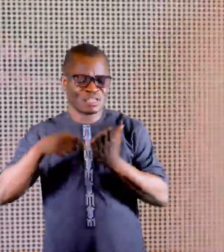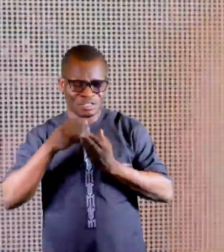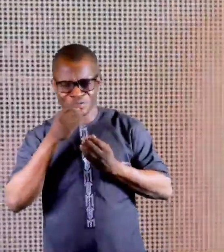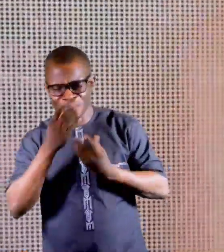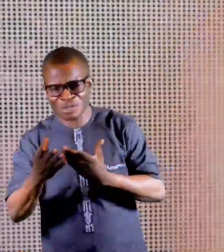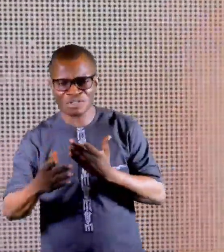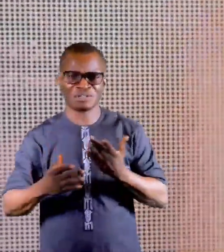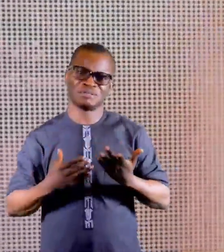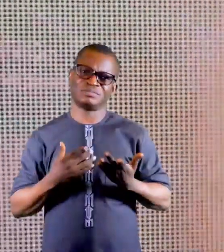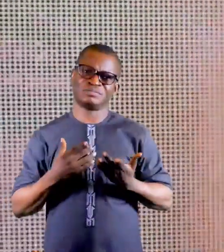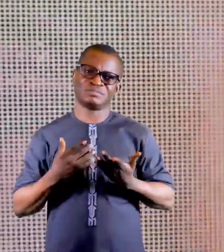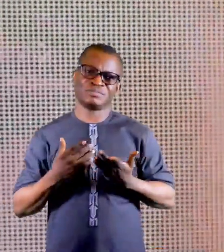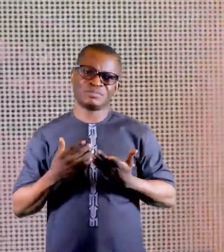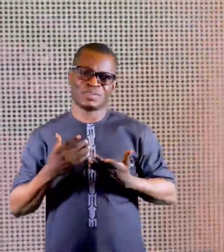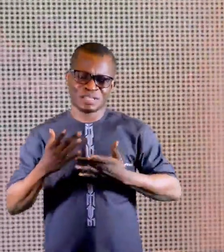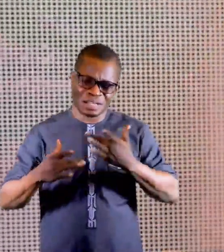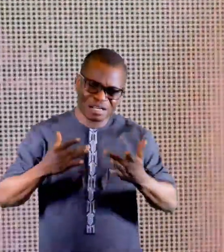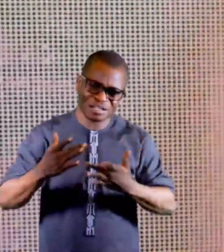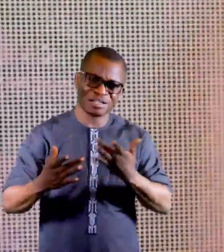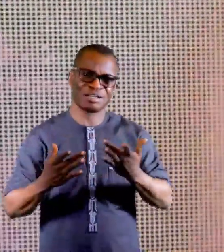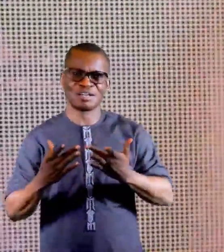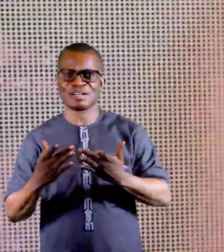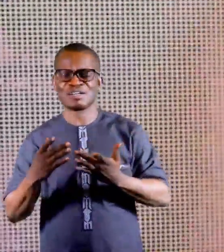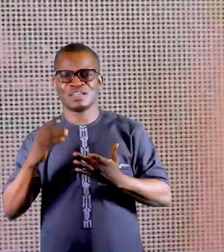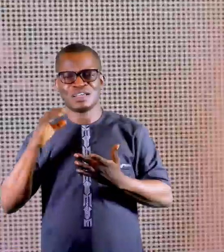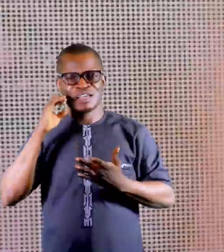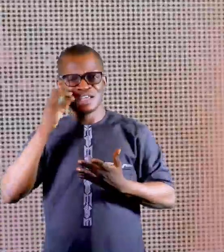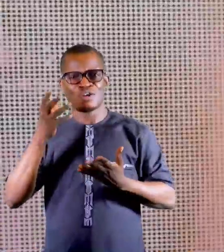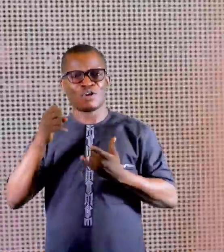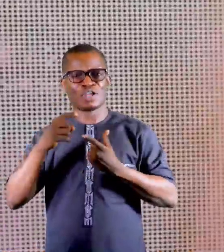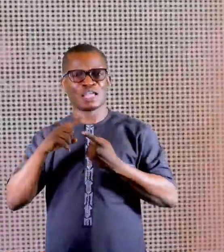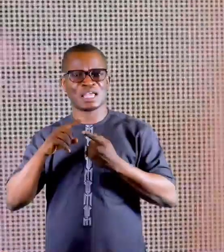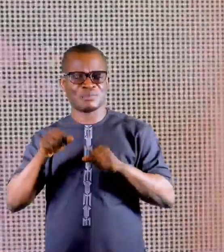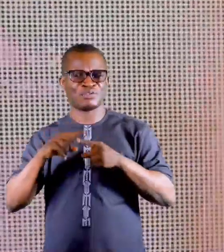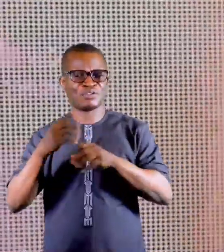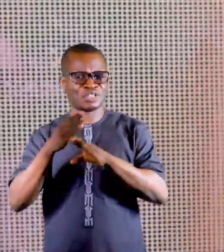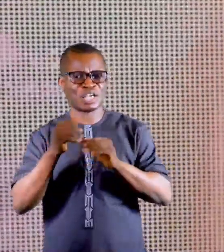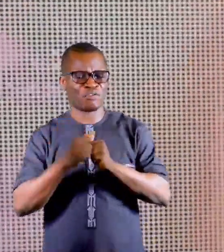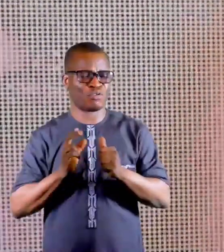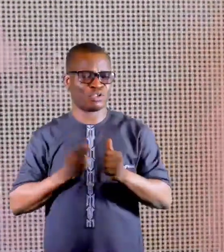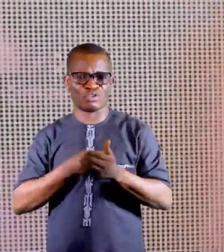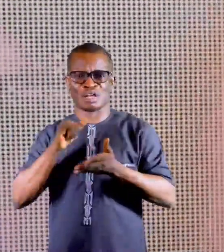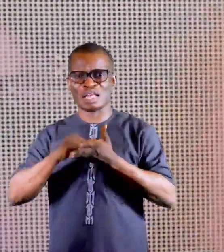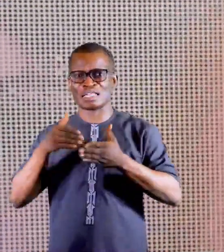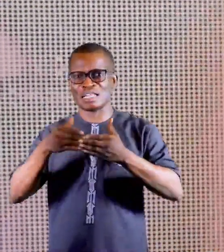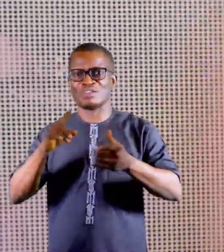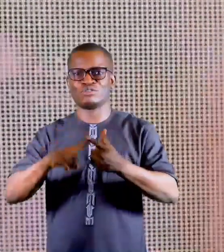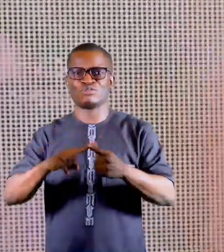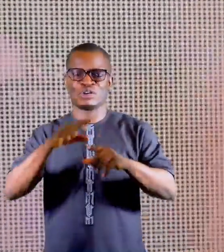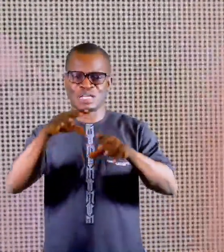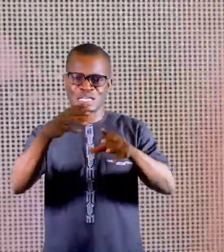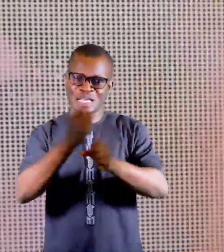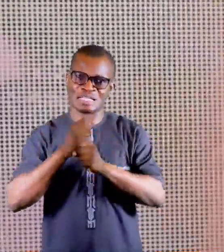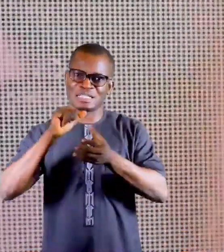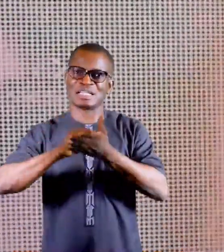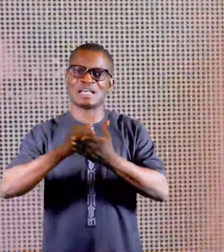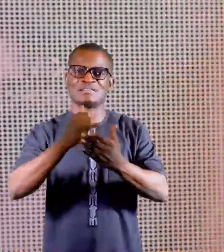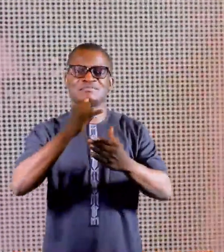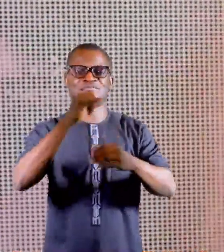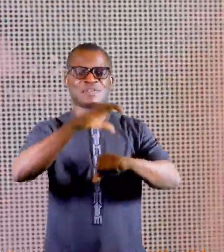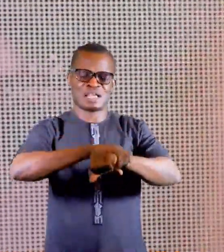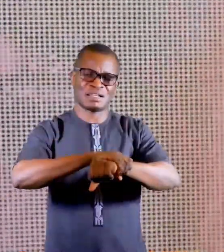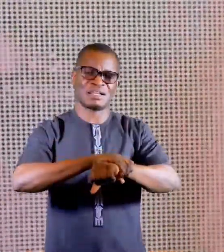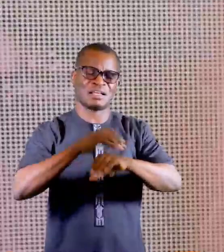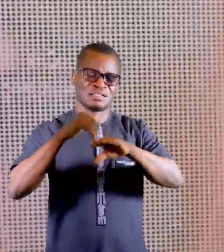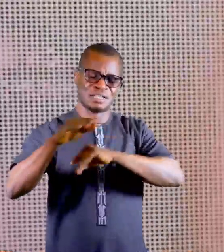the information and intel that Angus was able to share with us, we were able to secure that conviction.